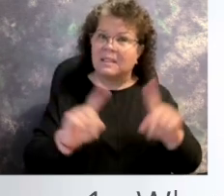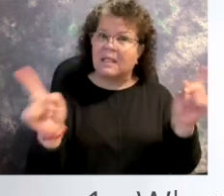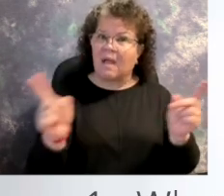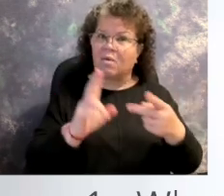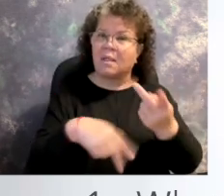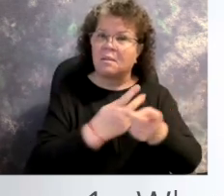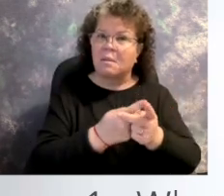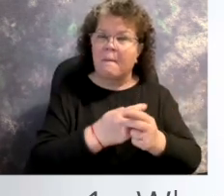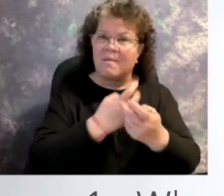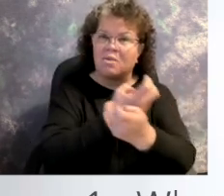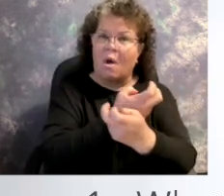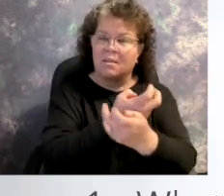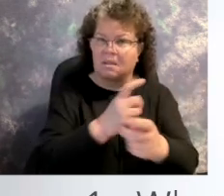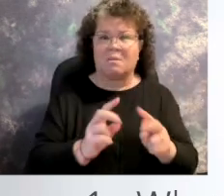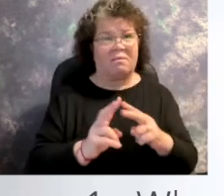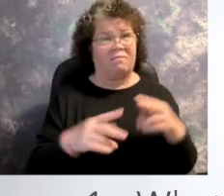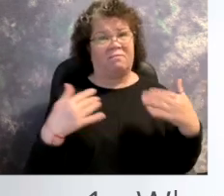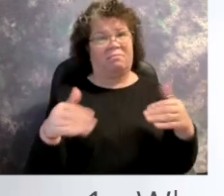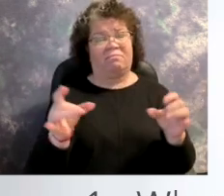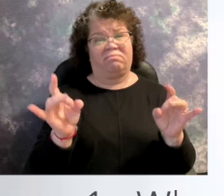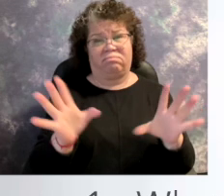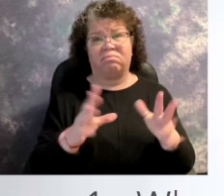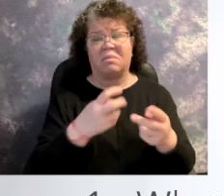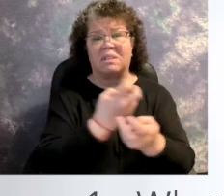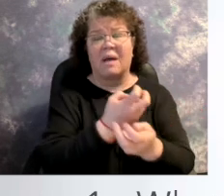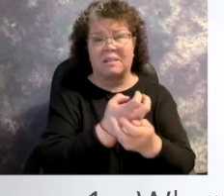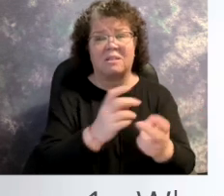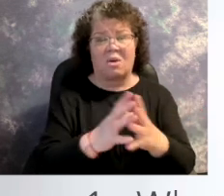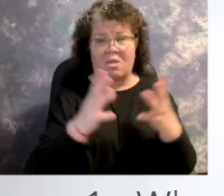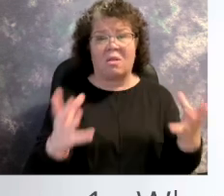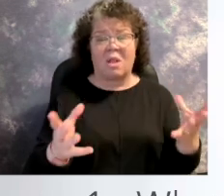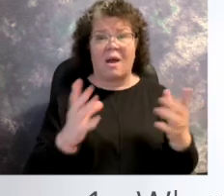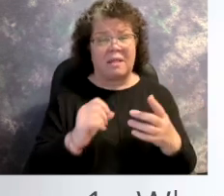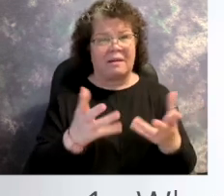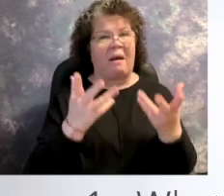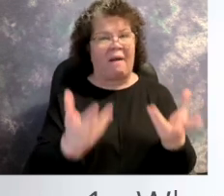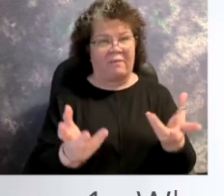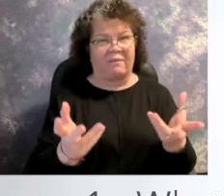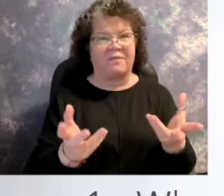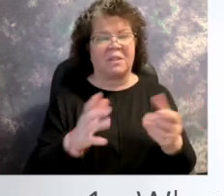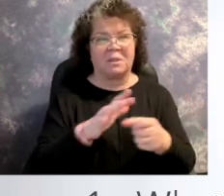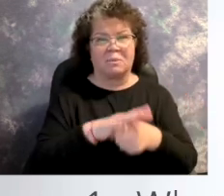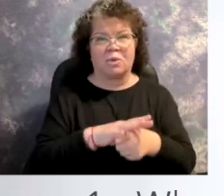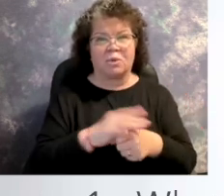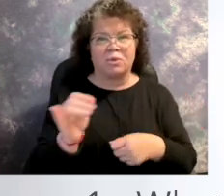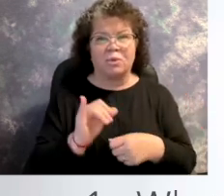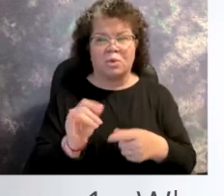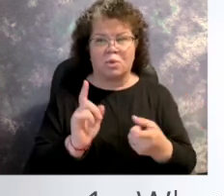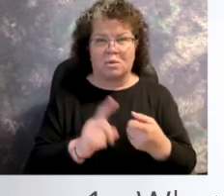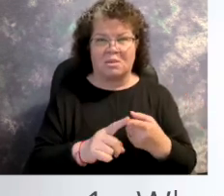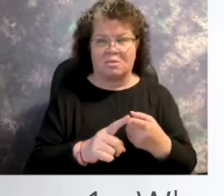kind of and very toxic, and they Mhm. can be a lot under heavy pressure to the